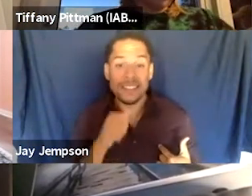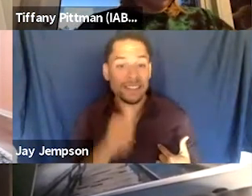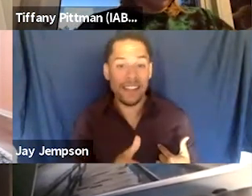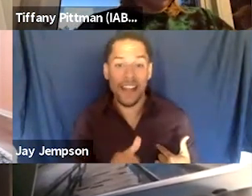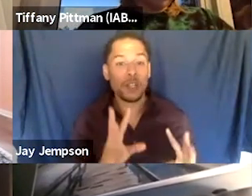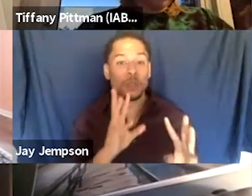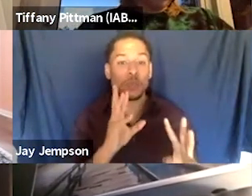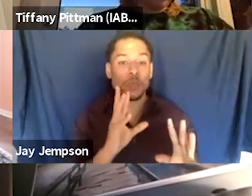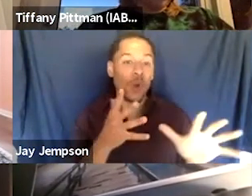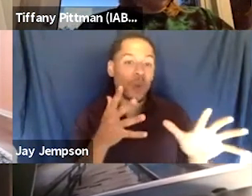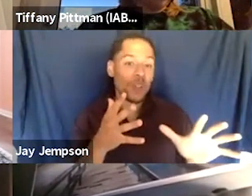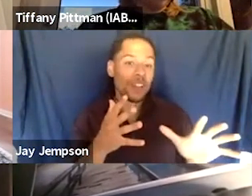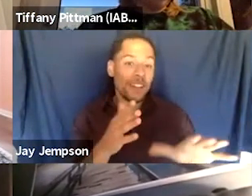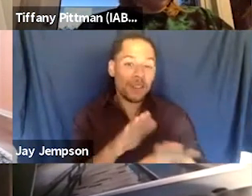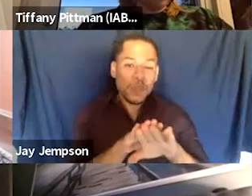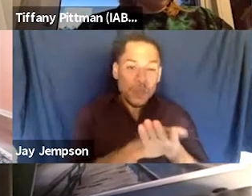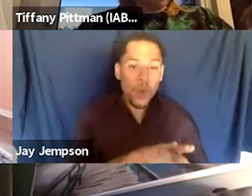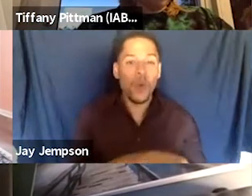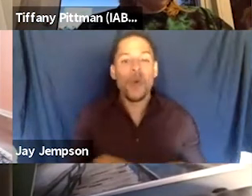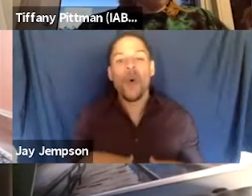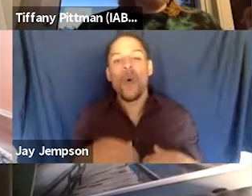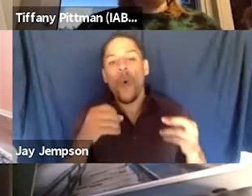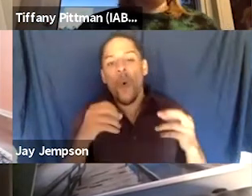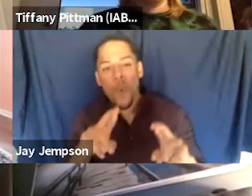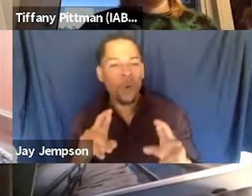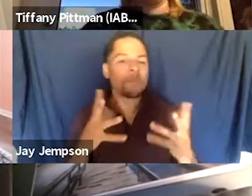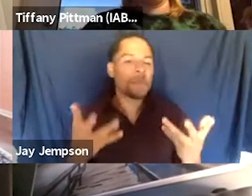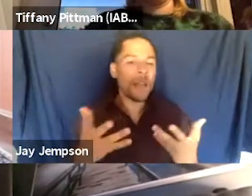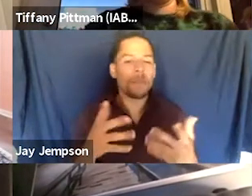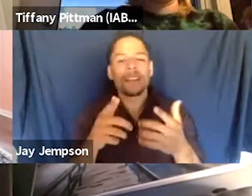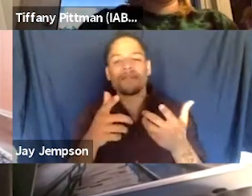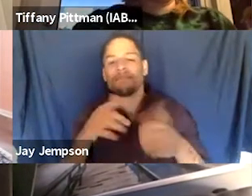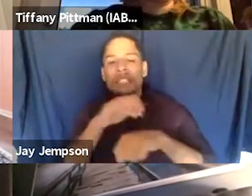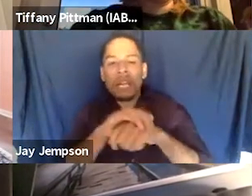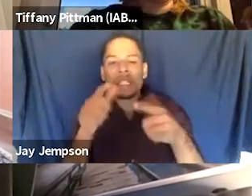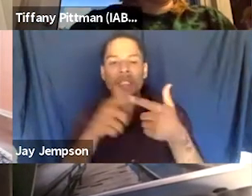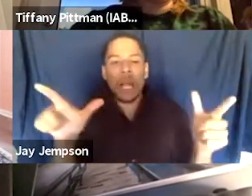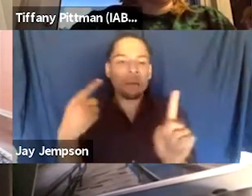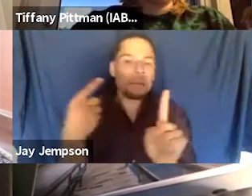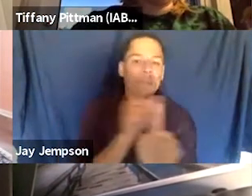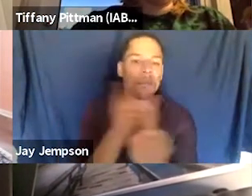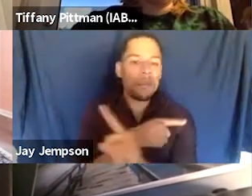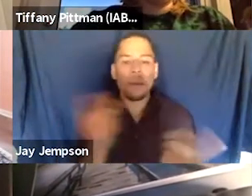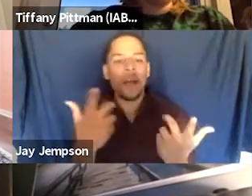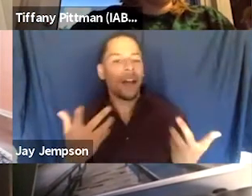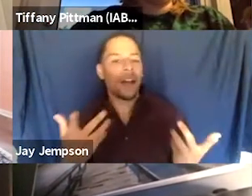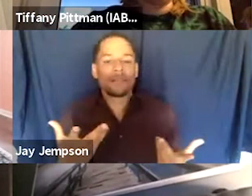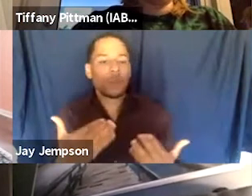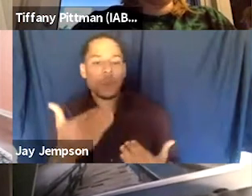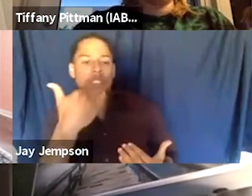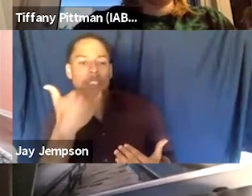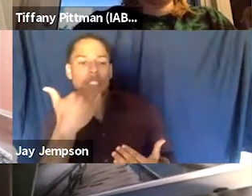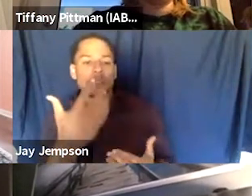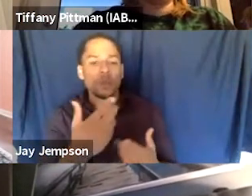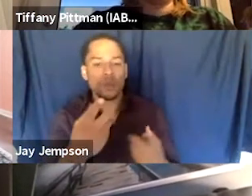as possible. So thank you all for y'all's work. Thank you for Diane Braden for the closed captioning service that you offered.